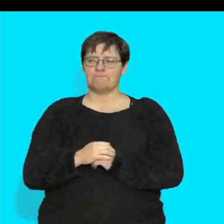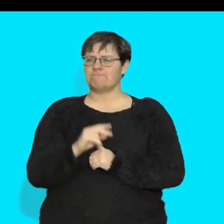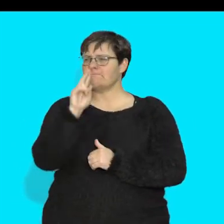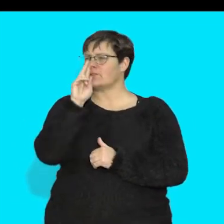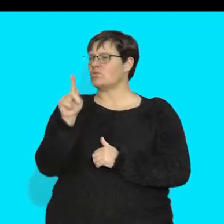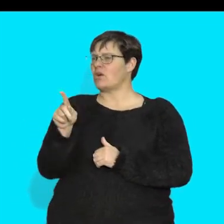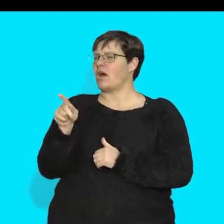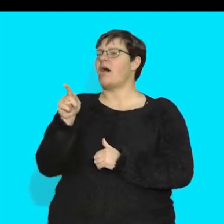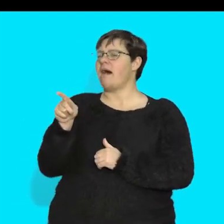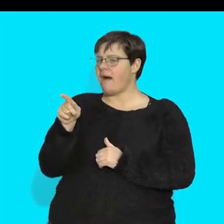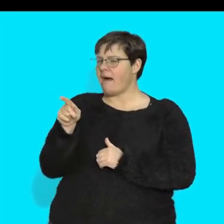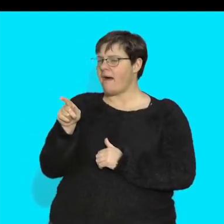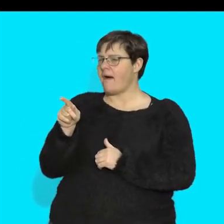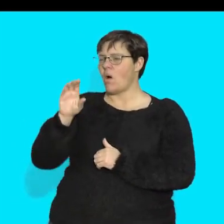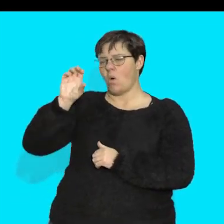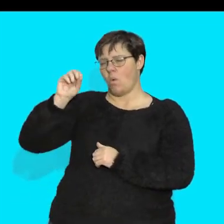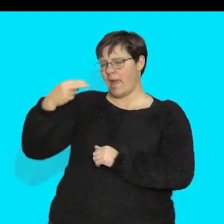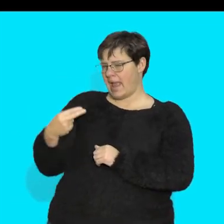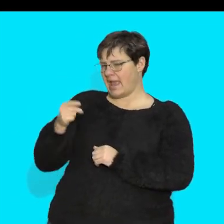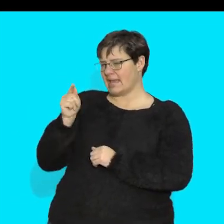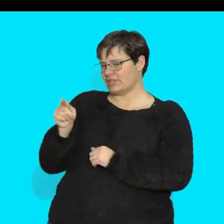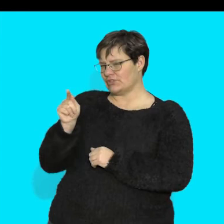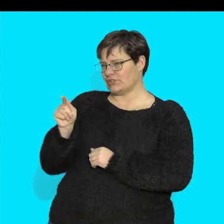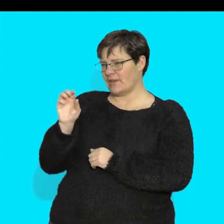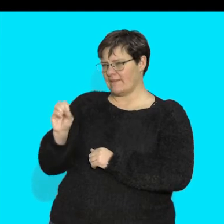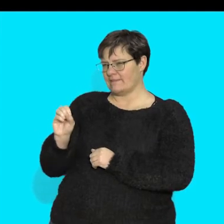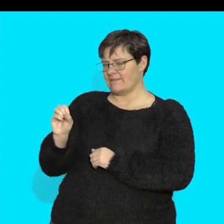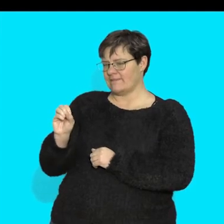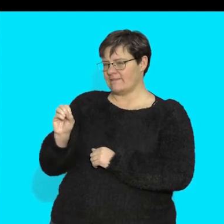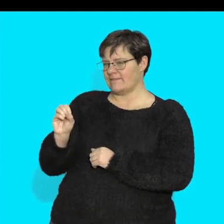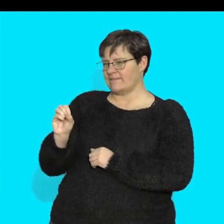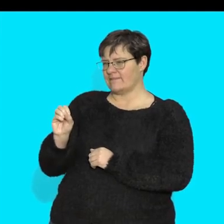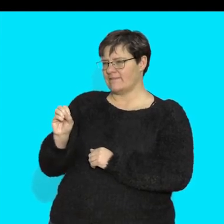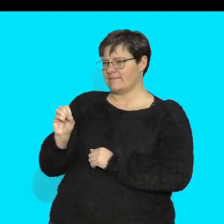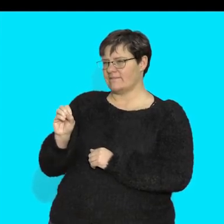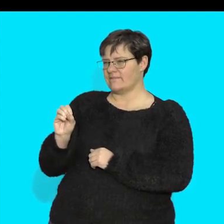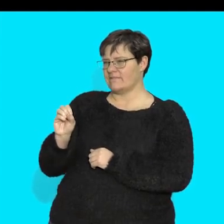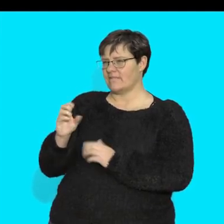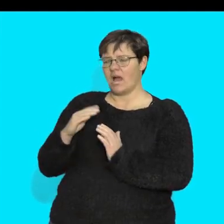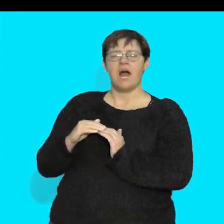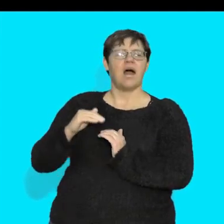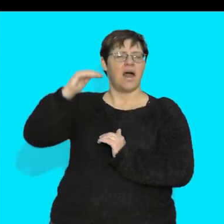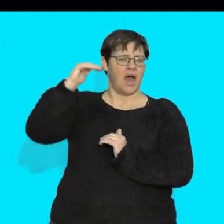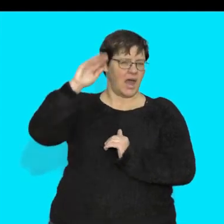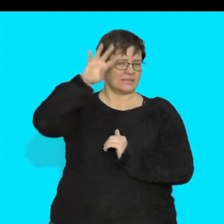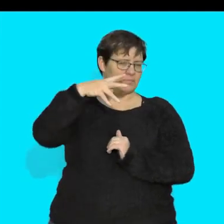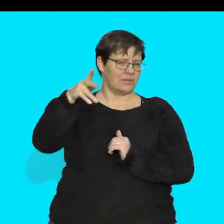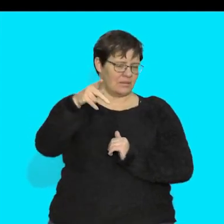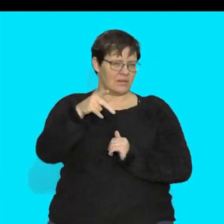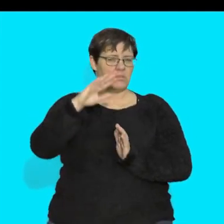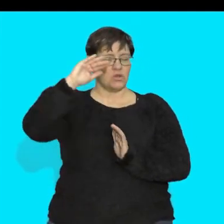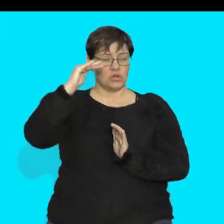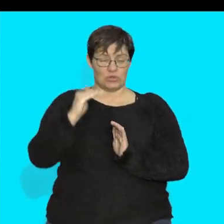Look here. There's a hydroxide, and it's quite high up on the table